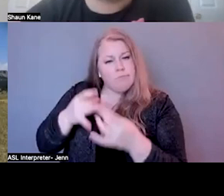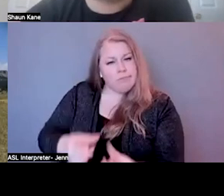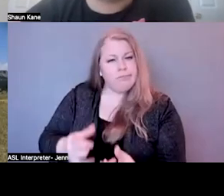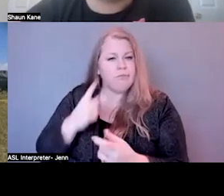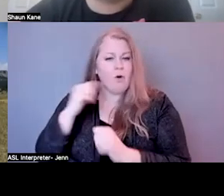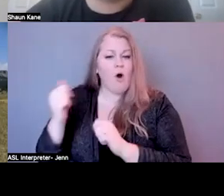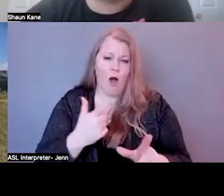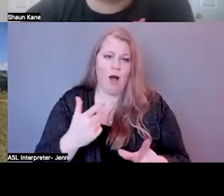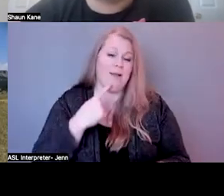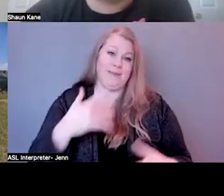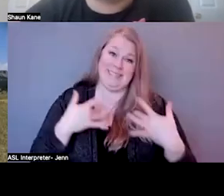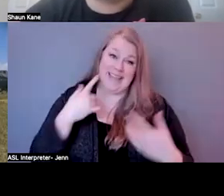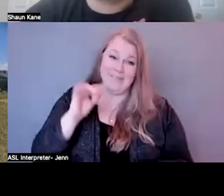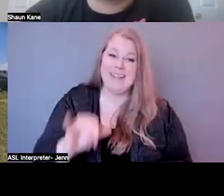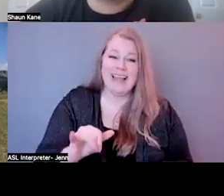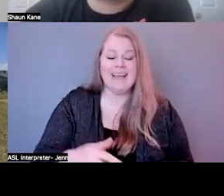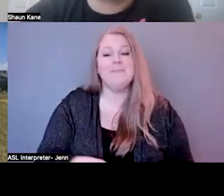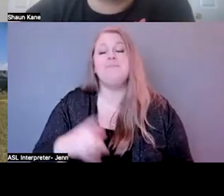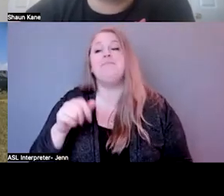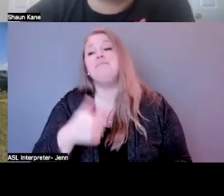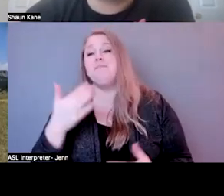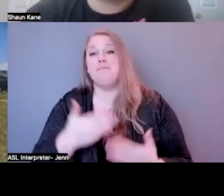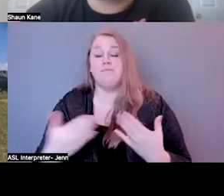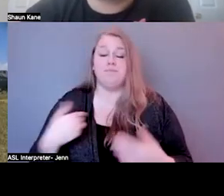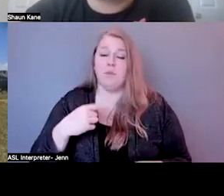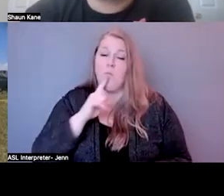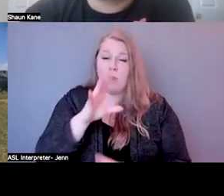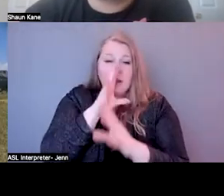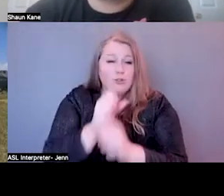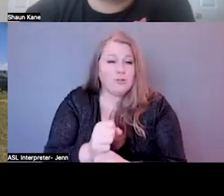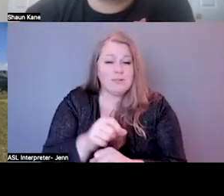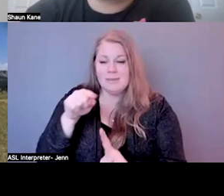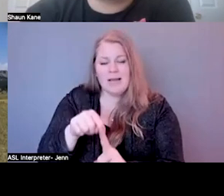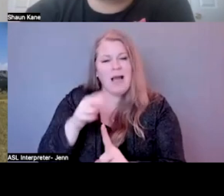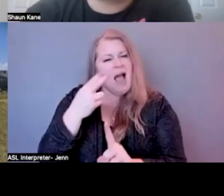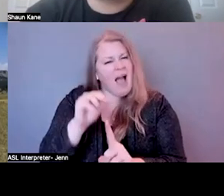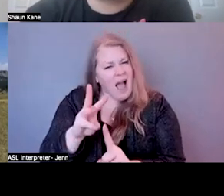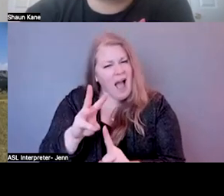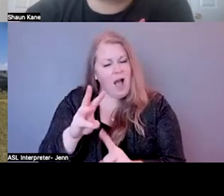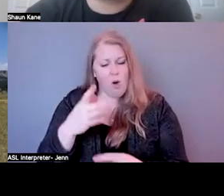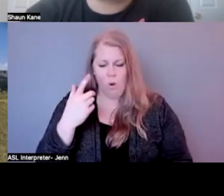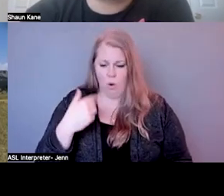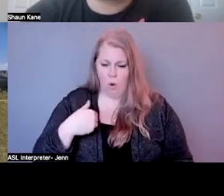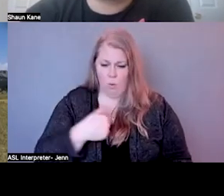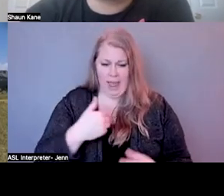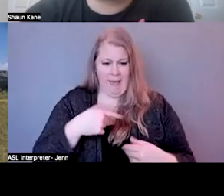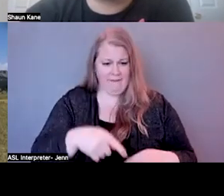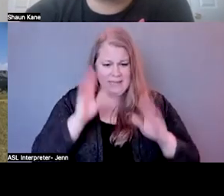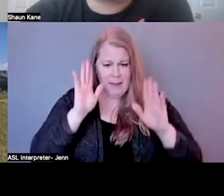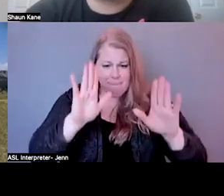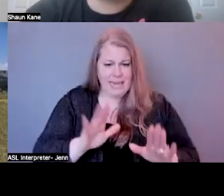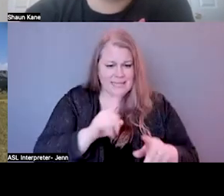And to make it really short, I think what I'm really, really intrigued by is this idea of how do we go from this amazing set of parts that we have right